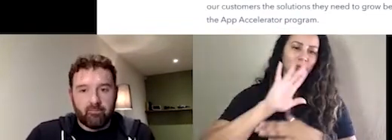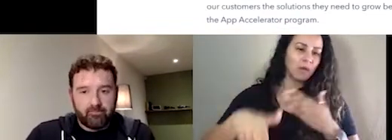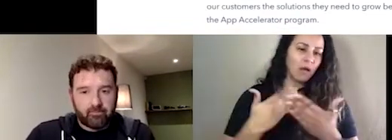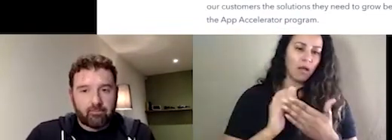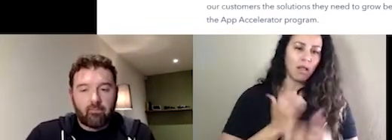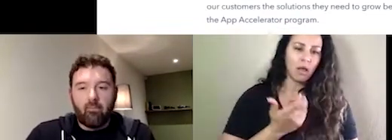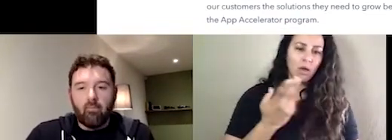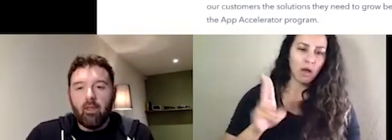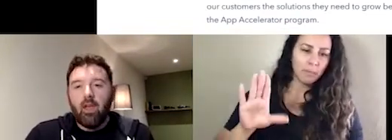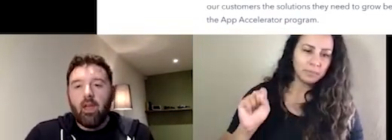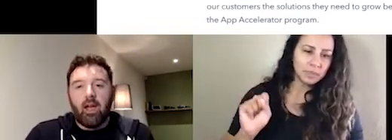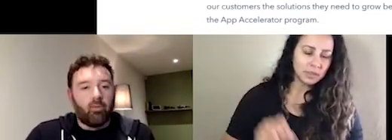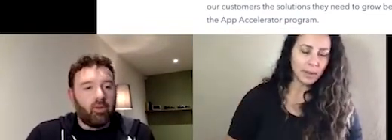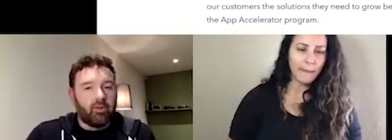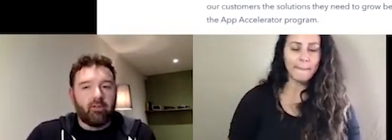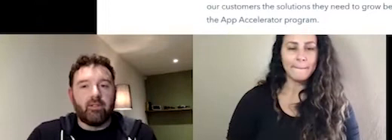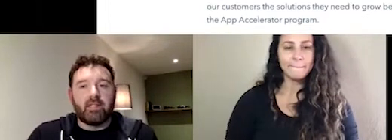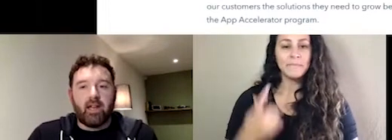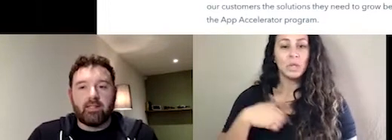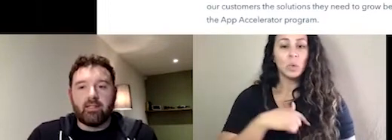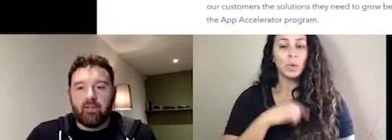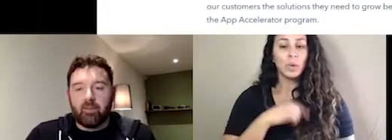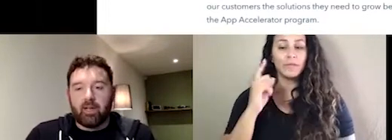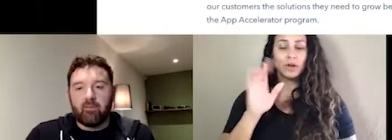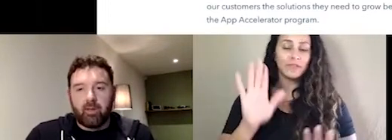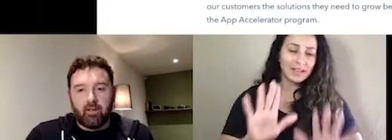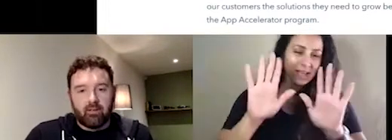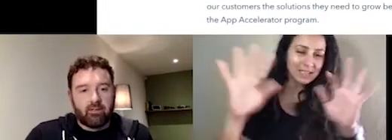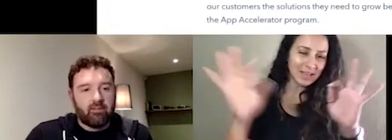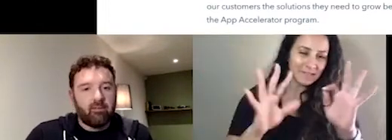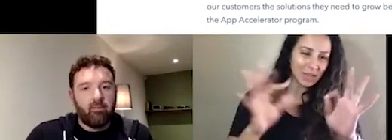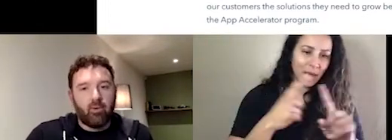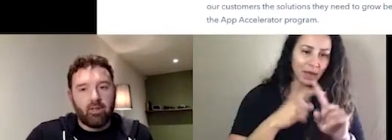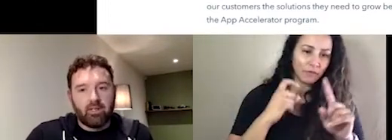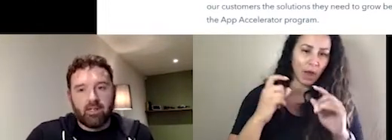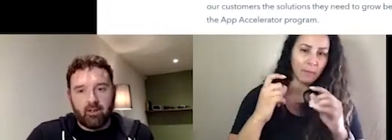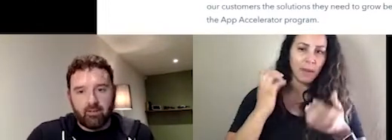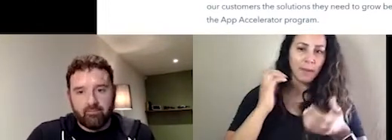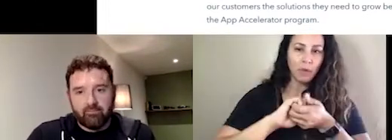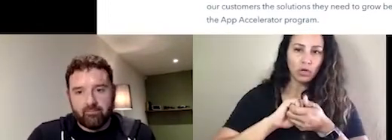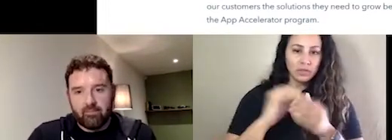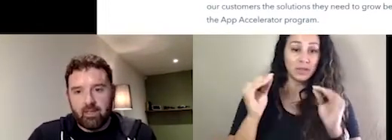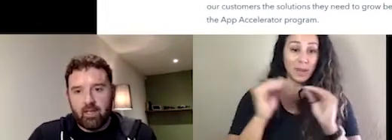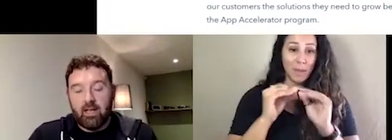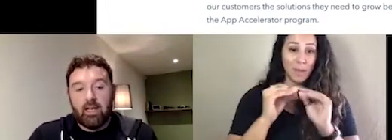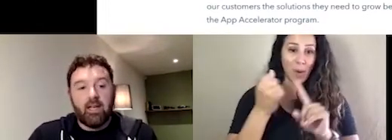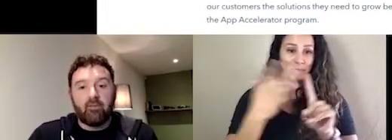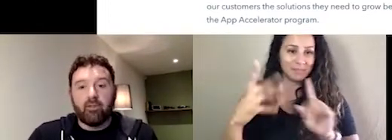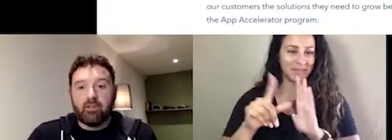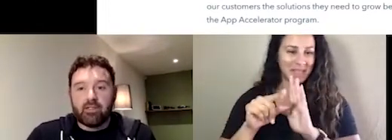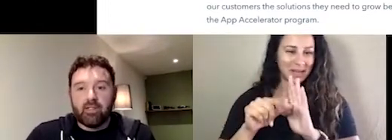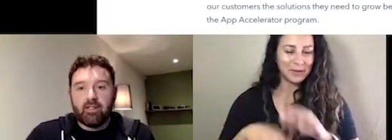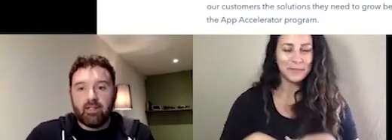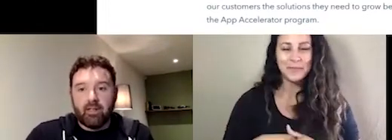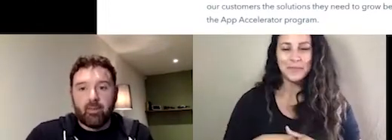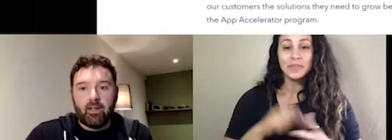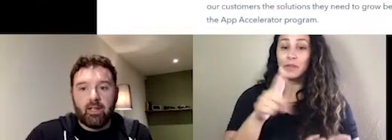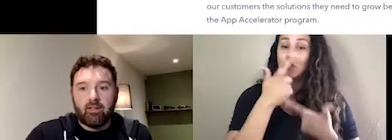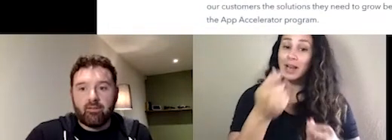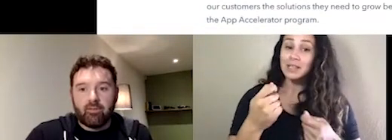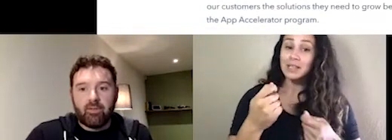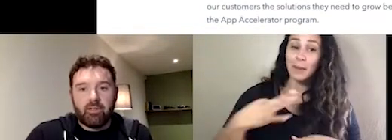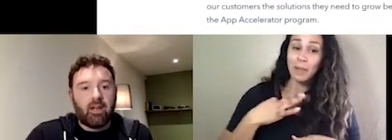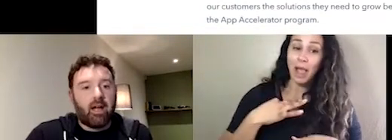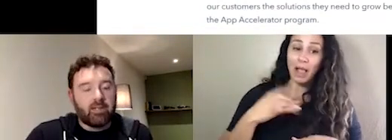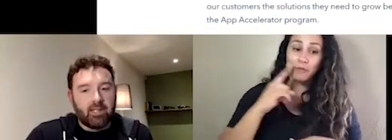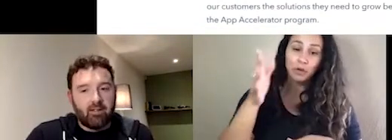hubs. And we've heard fantastic feedback from partners. More on this later. If you're interested in applying